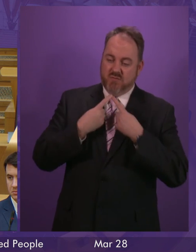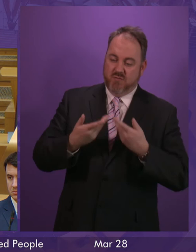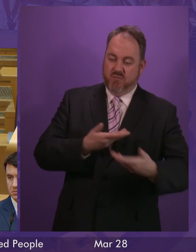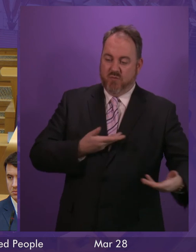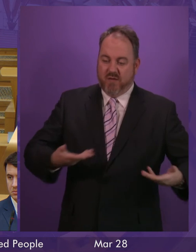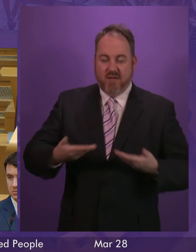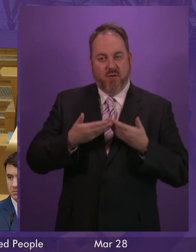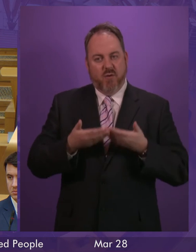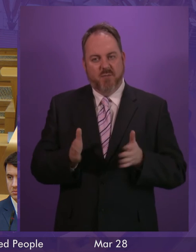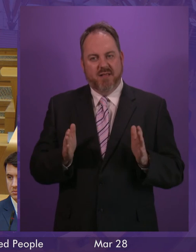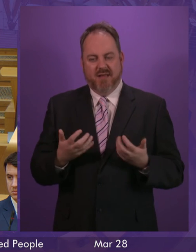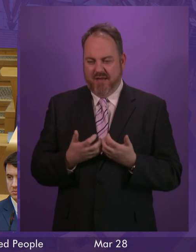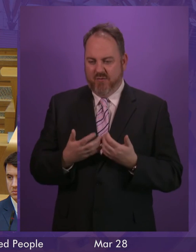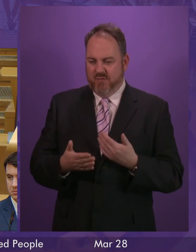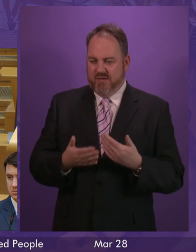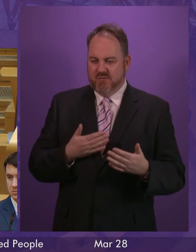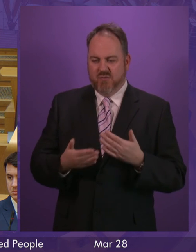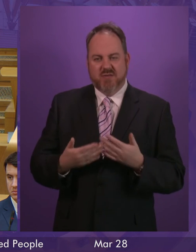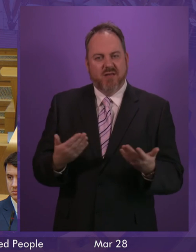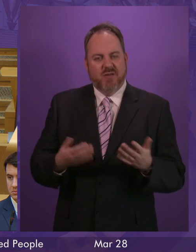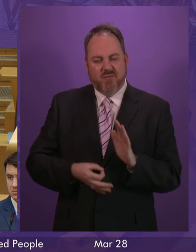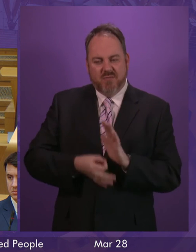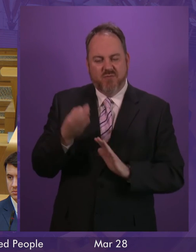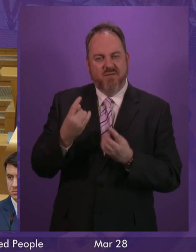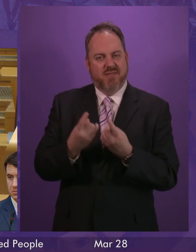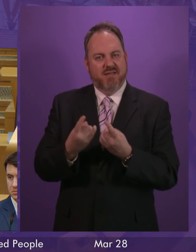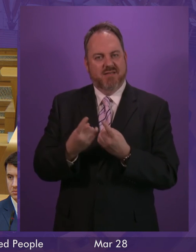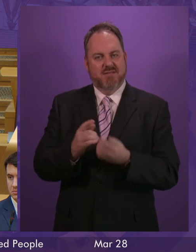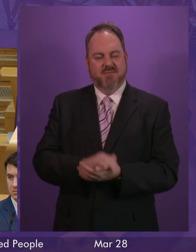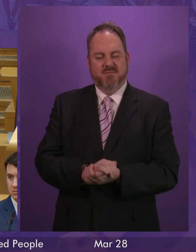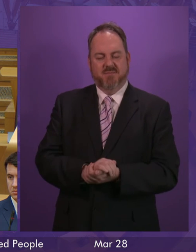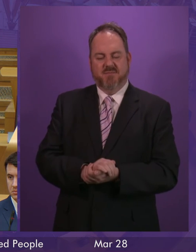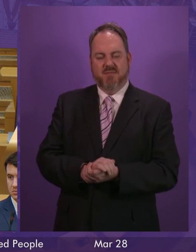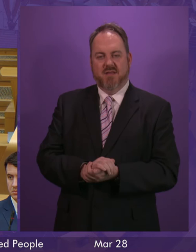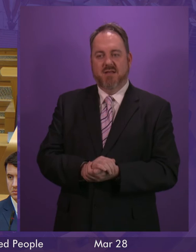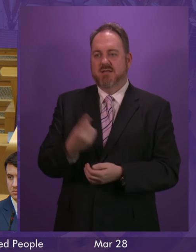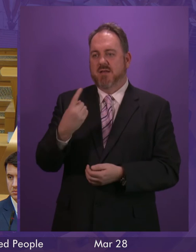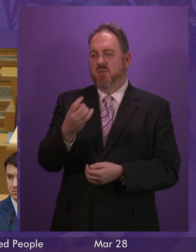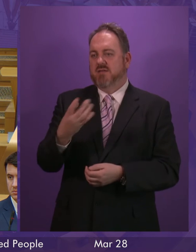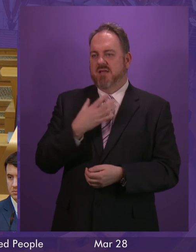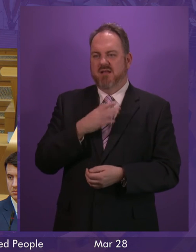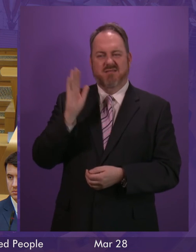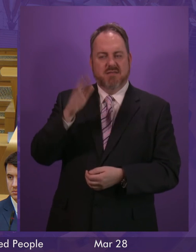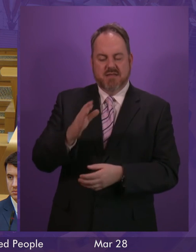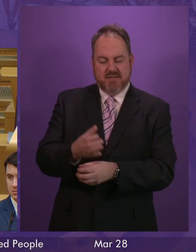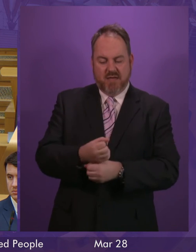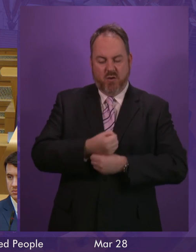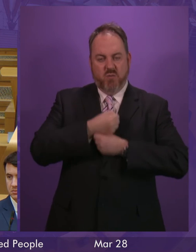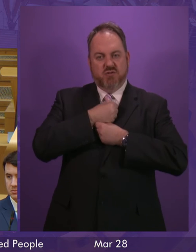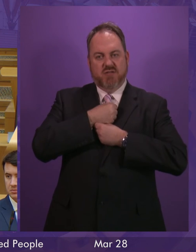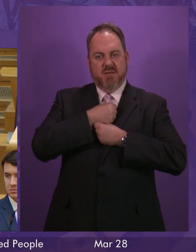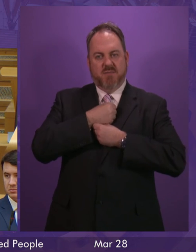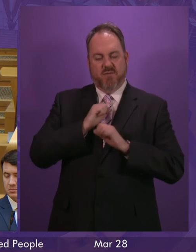likewise, I had a more recent conversation with Pam Duncan-Glancy, who just told me to own it, because we have to create that